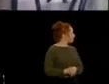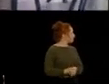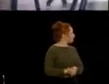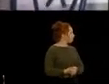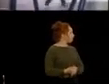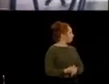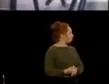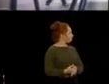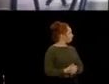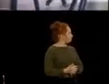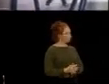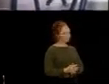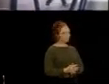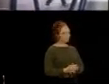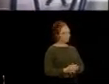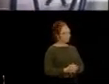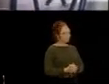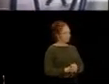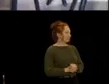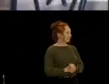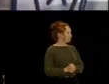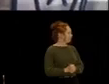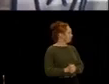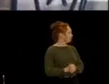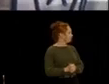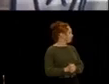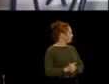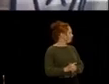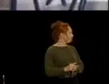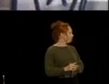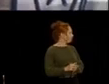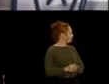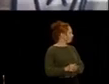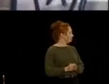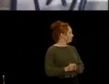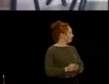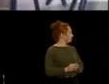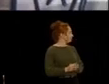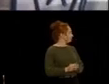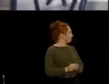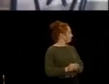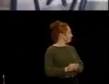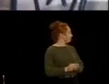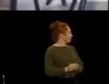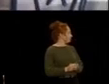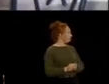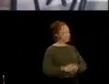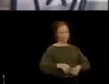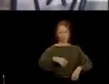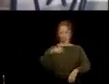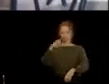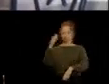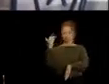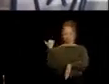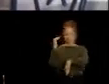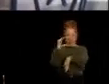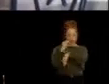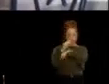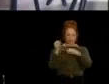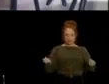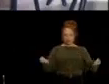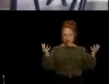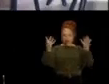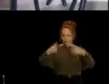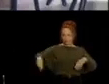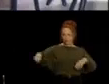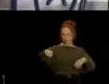You want to tell about the honor, or you want me to? Okay. Last night, if you came to the Governor's Summit, how many people came to the Governor's